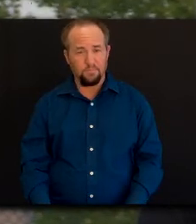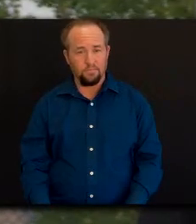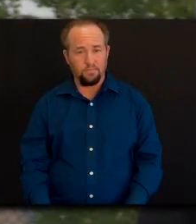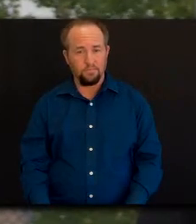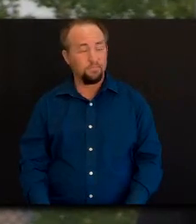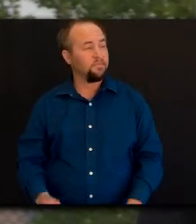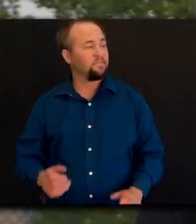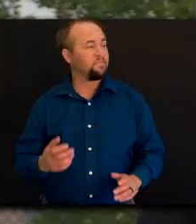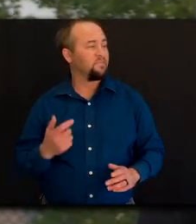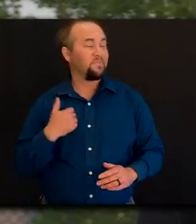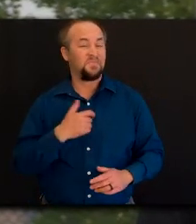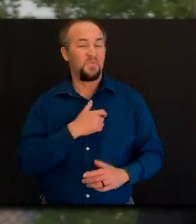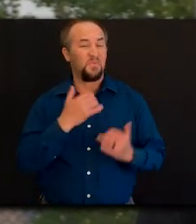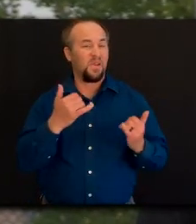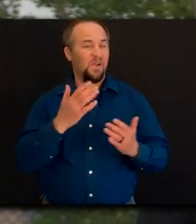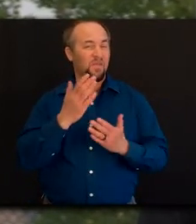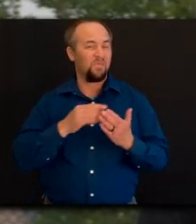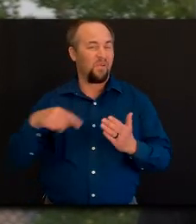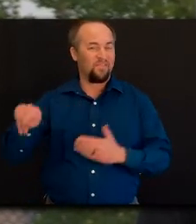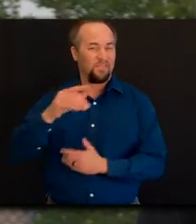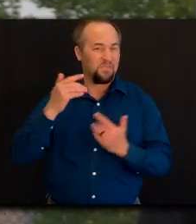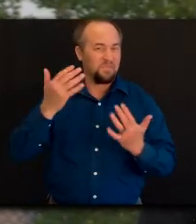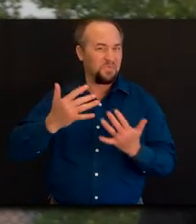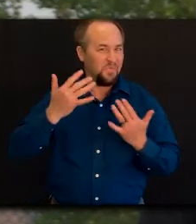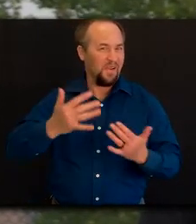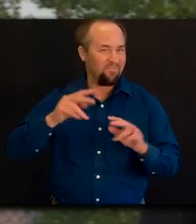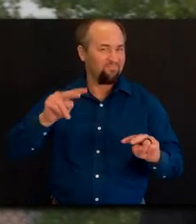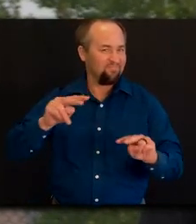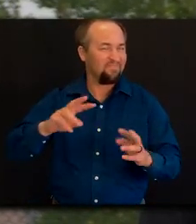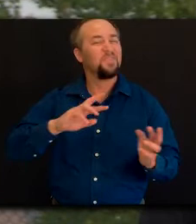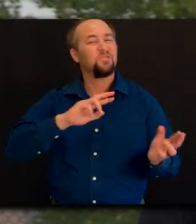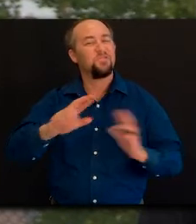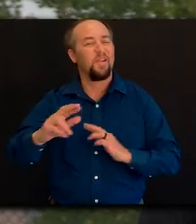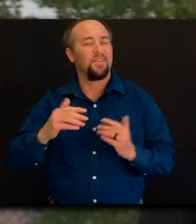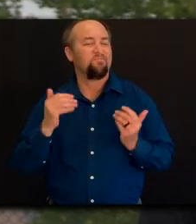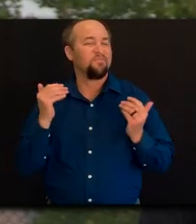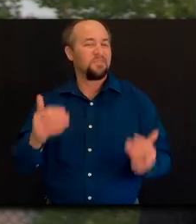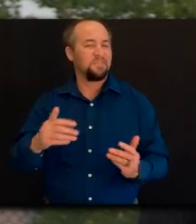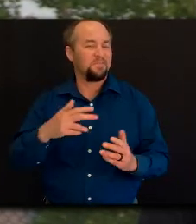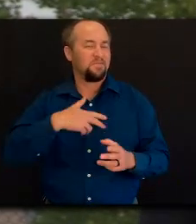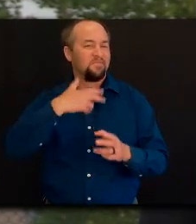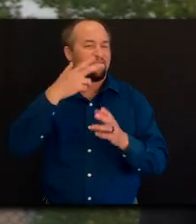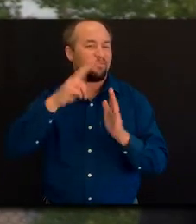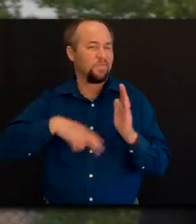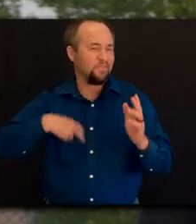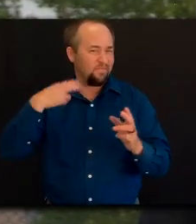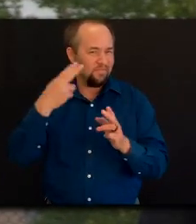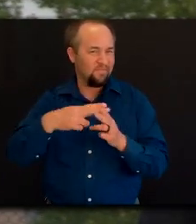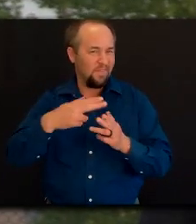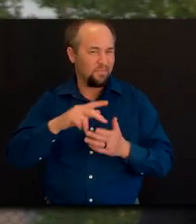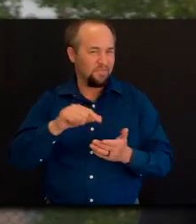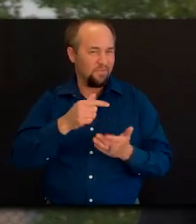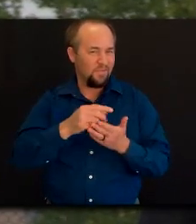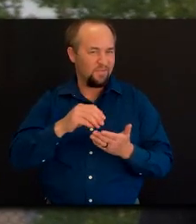We are now to the part you've been waiting for. We are ready to proceed with the reading of the names of the graduates.